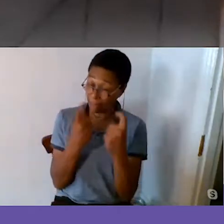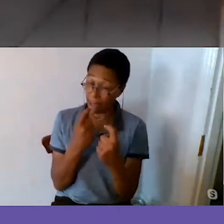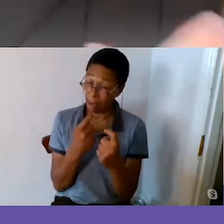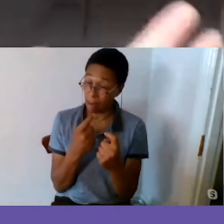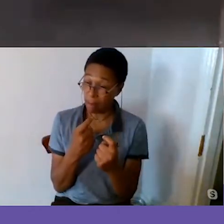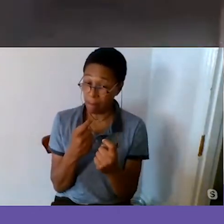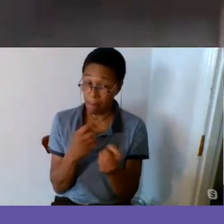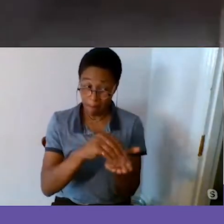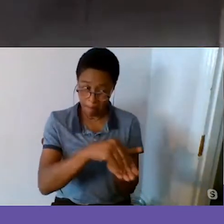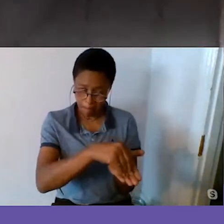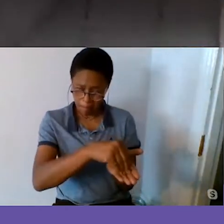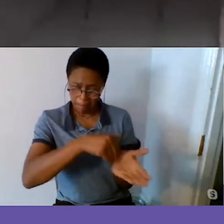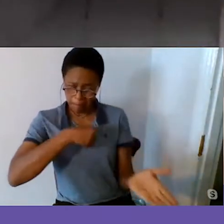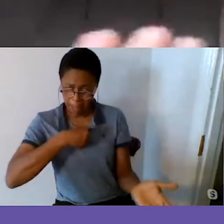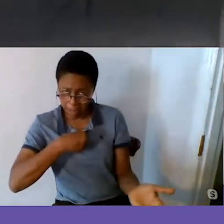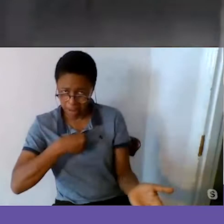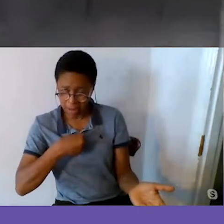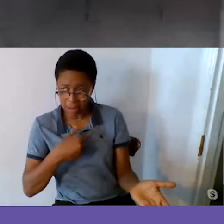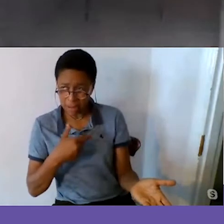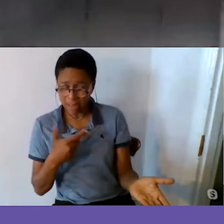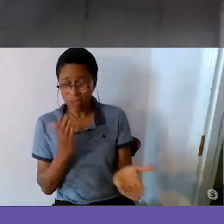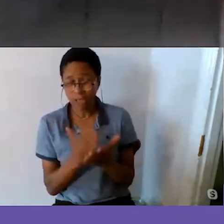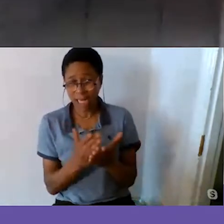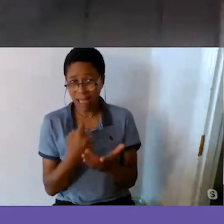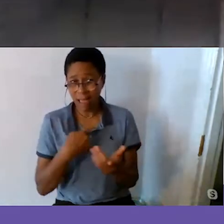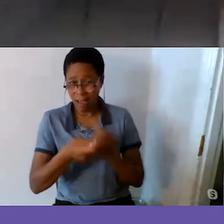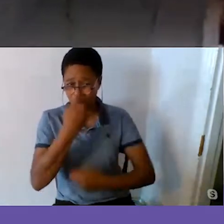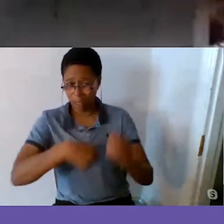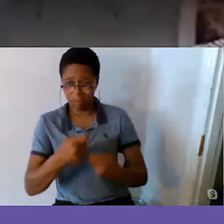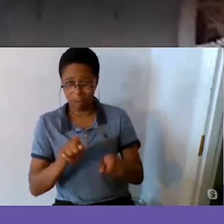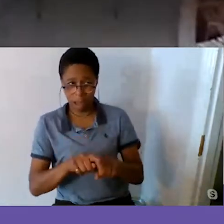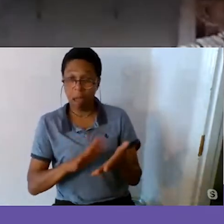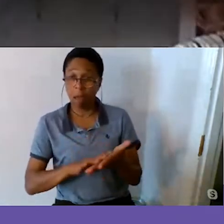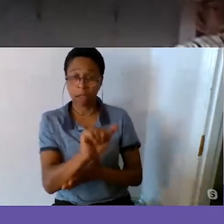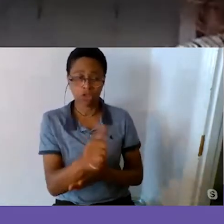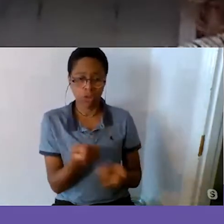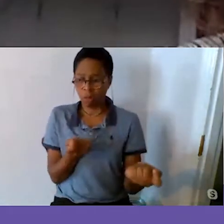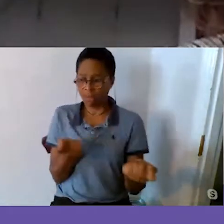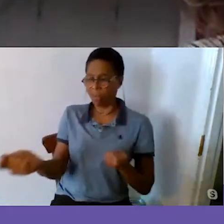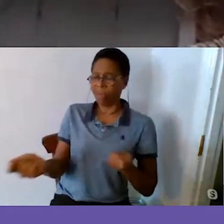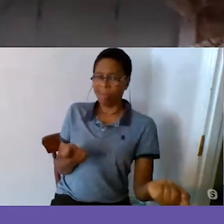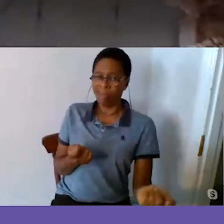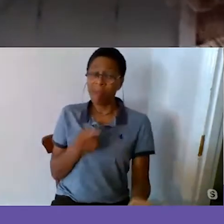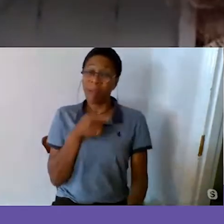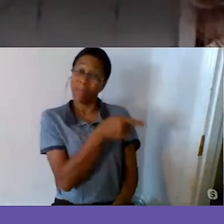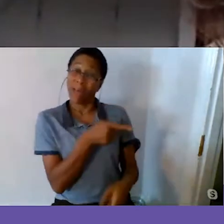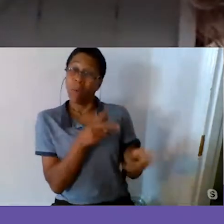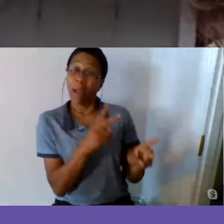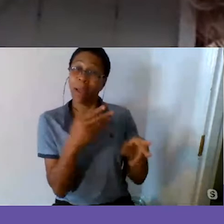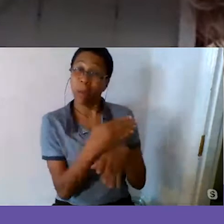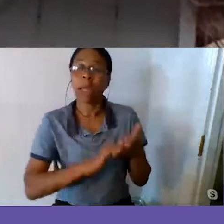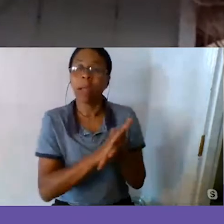like you can, it's gatekeeping, it's cultural gatekeeping, and it's being really exclusive, and just